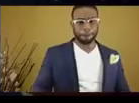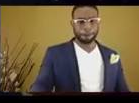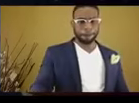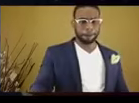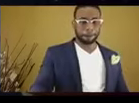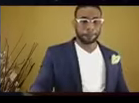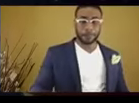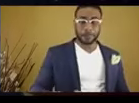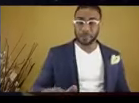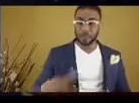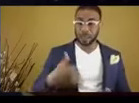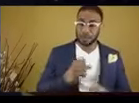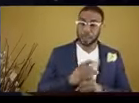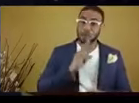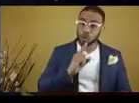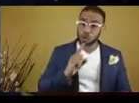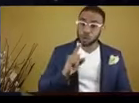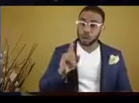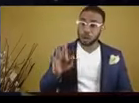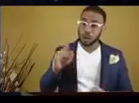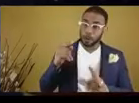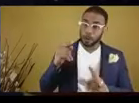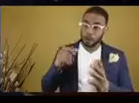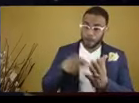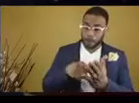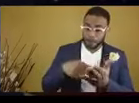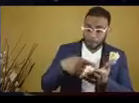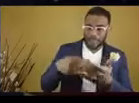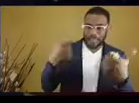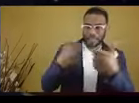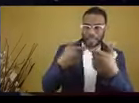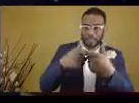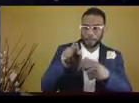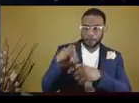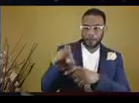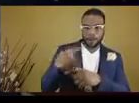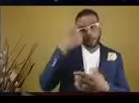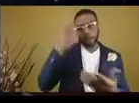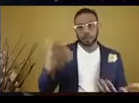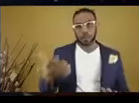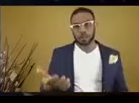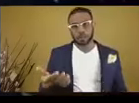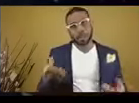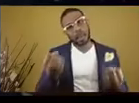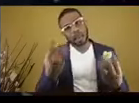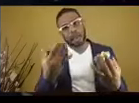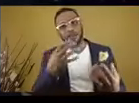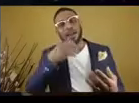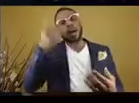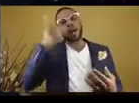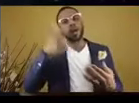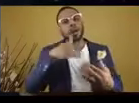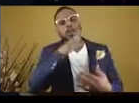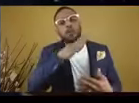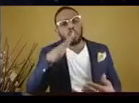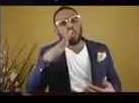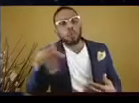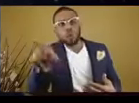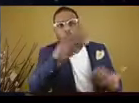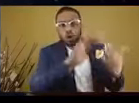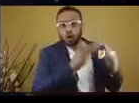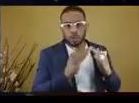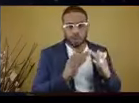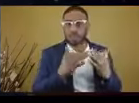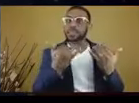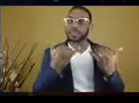I make sure her bills are paid electronically because of a lot of the elders in rural communities, they